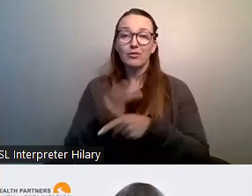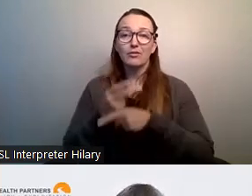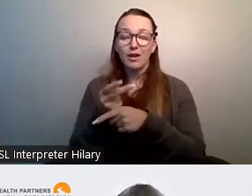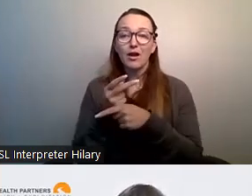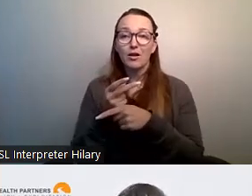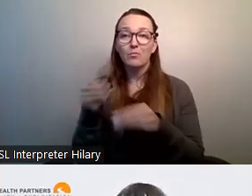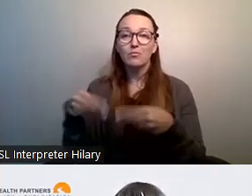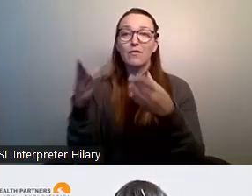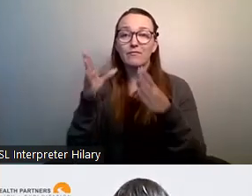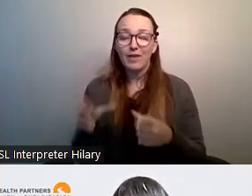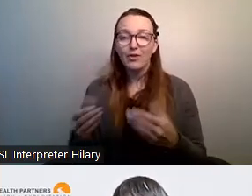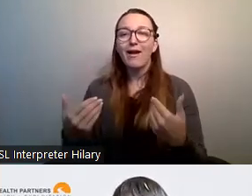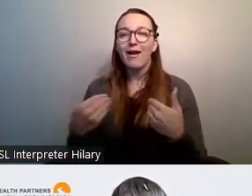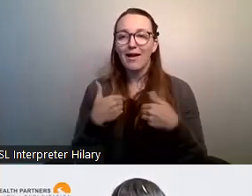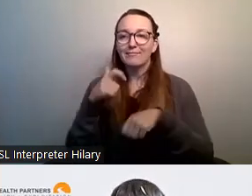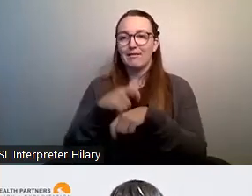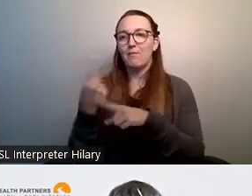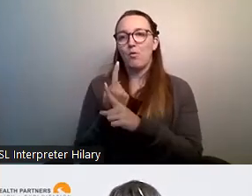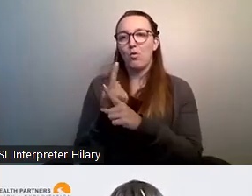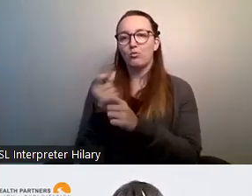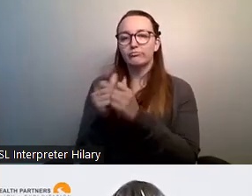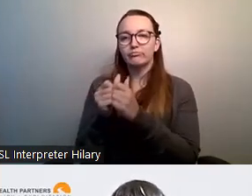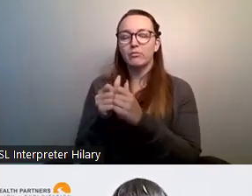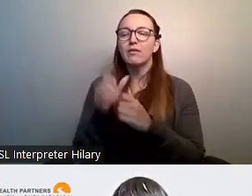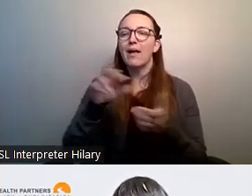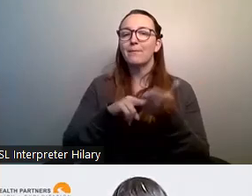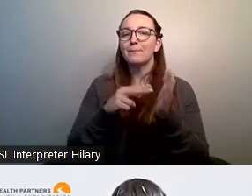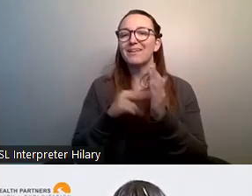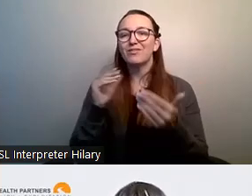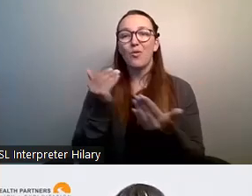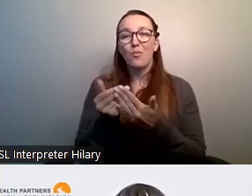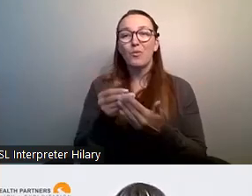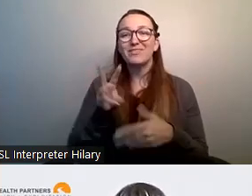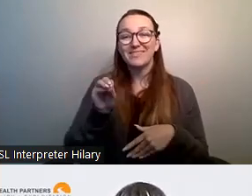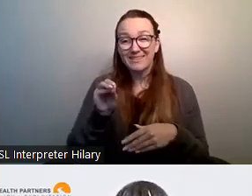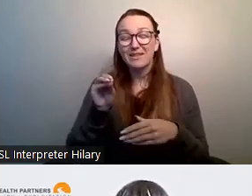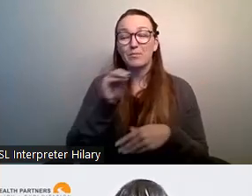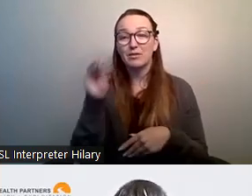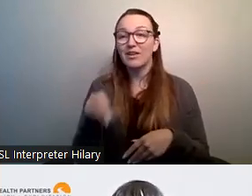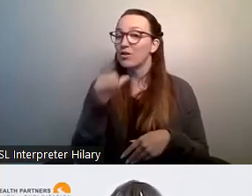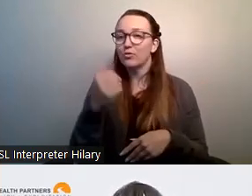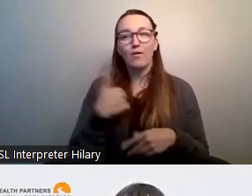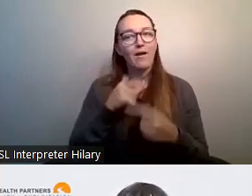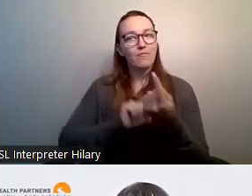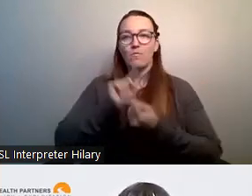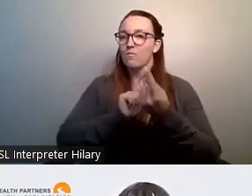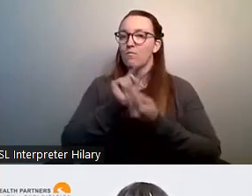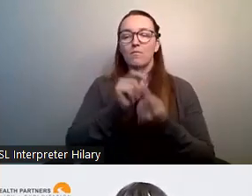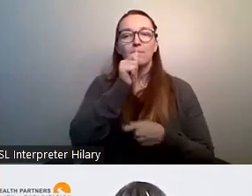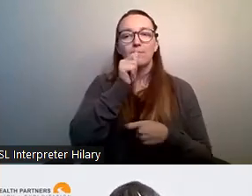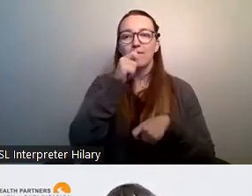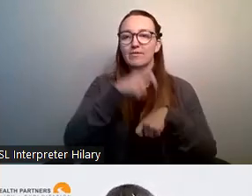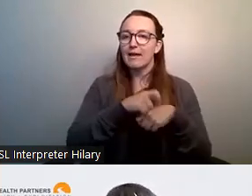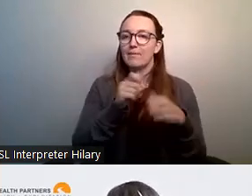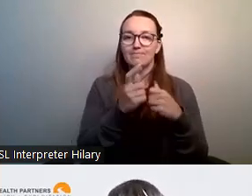with them. That means that almost 60% don't have one-on-one private time with their provider. And